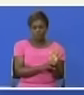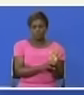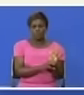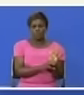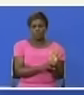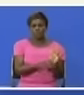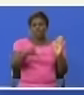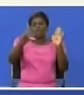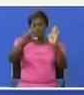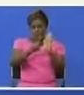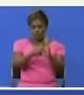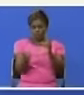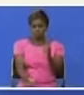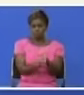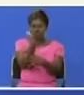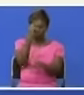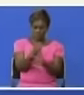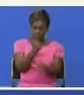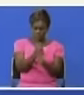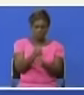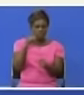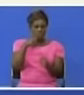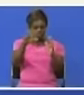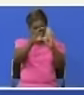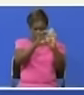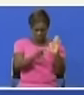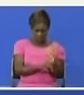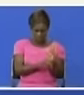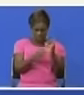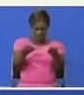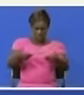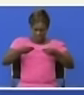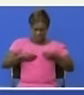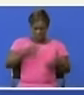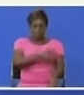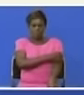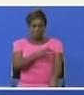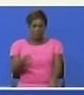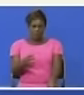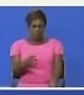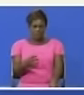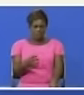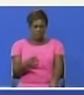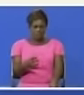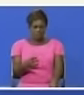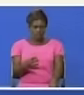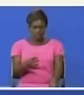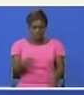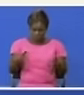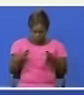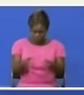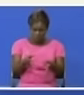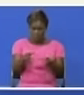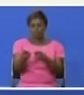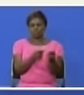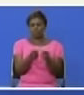the laws that came to operationalize the new constitution, we have been given power under KICA 46I to impose age